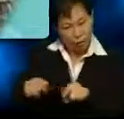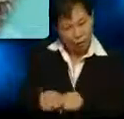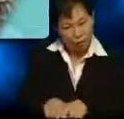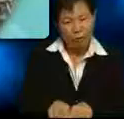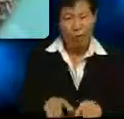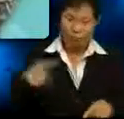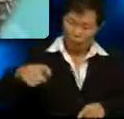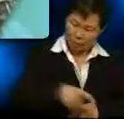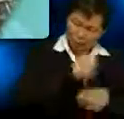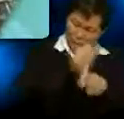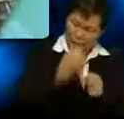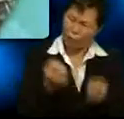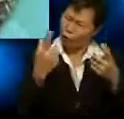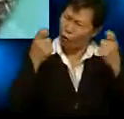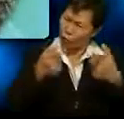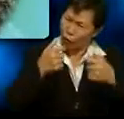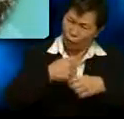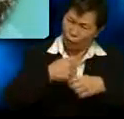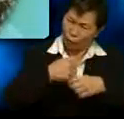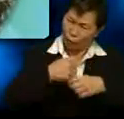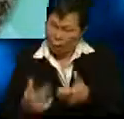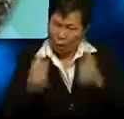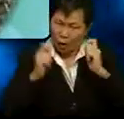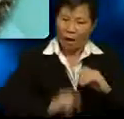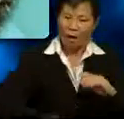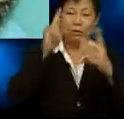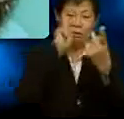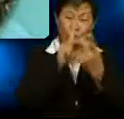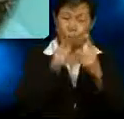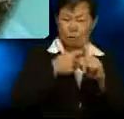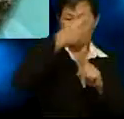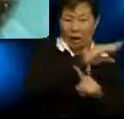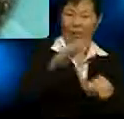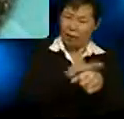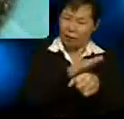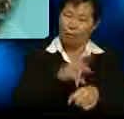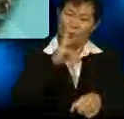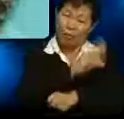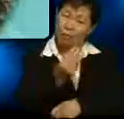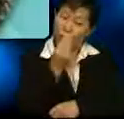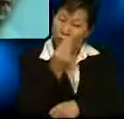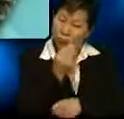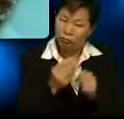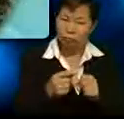Bacteria can reproduce very fast under a suitable temperature and with enough water and food.